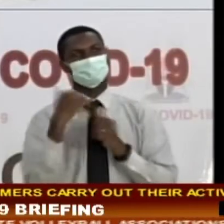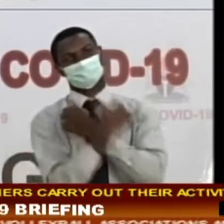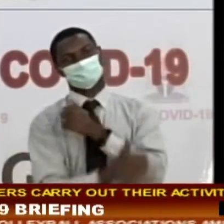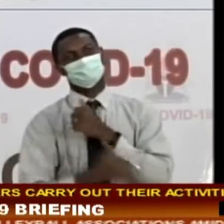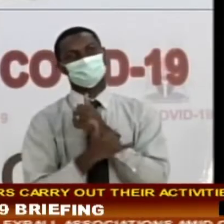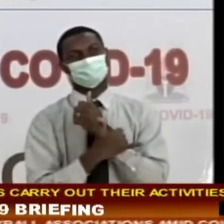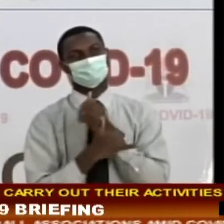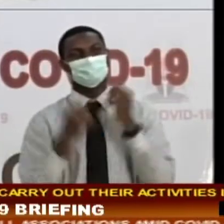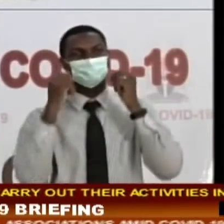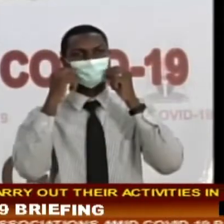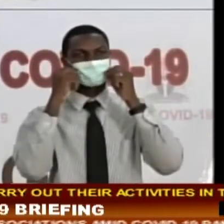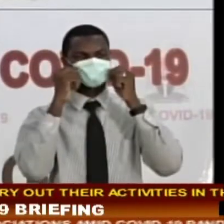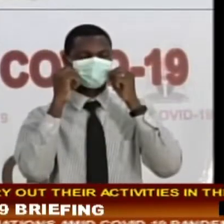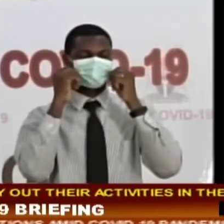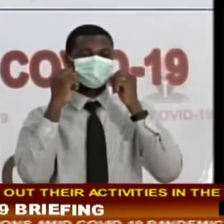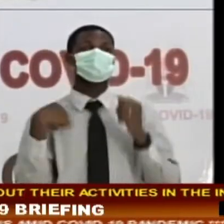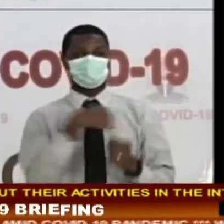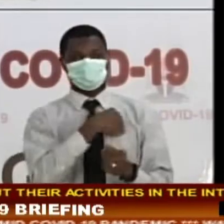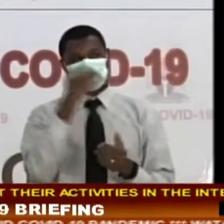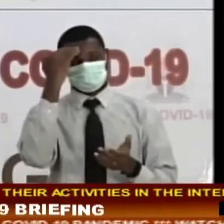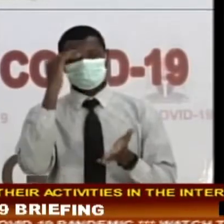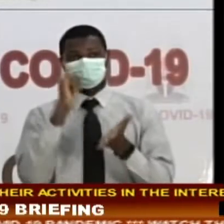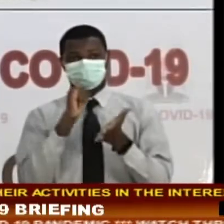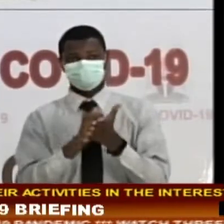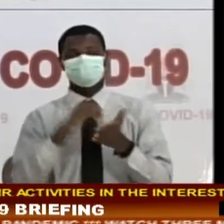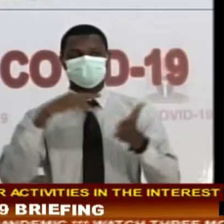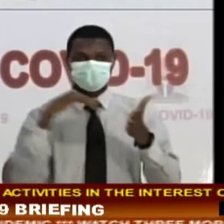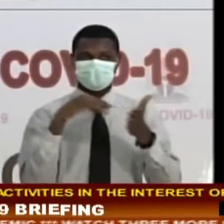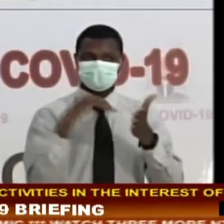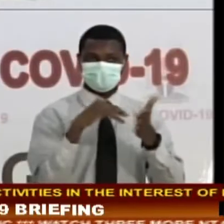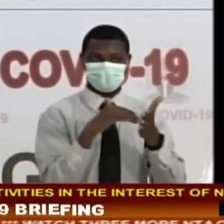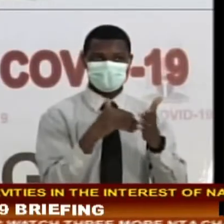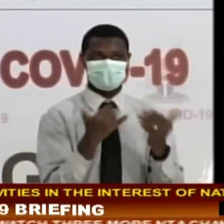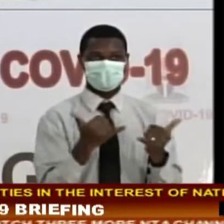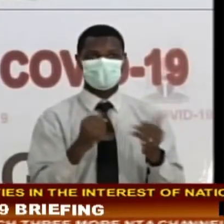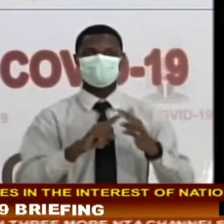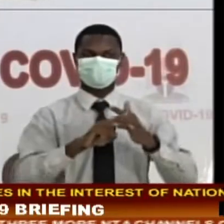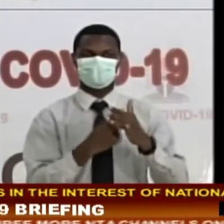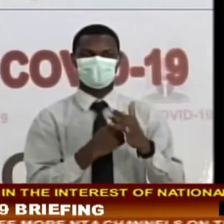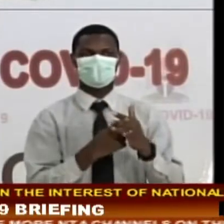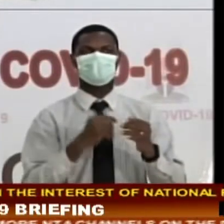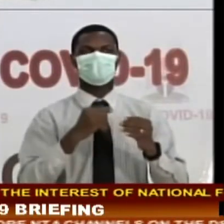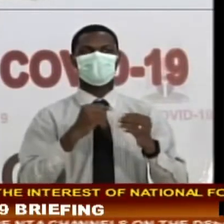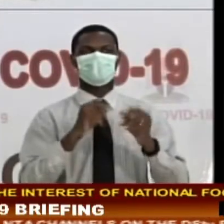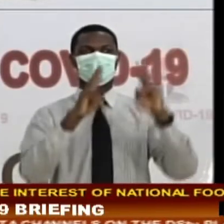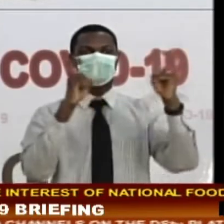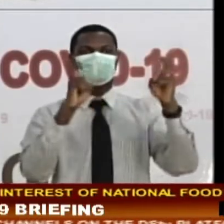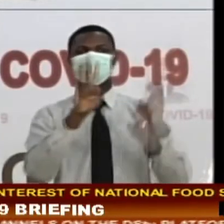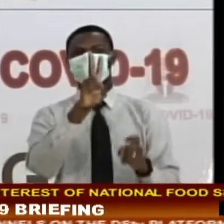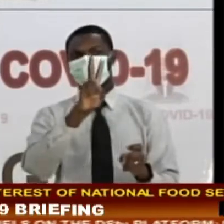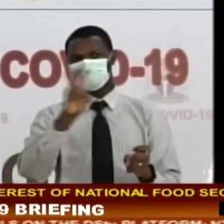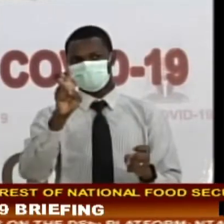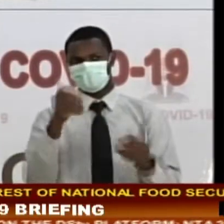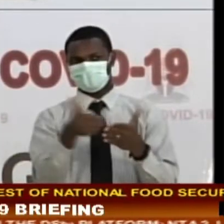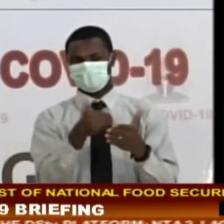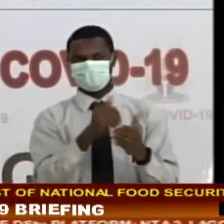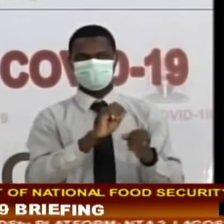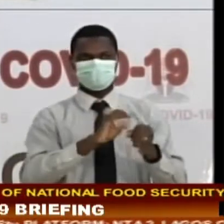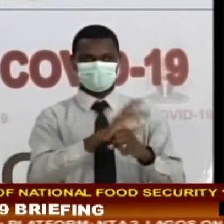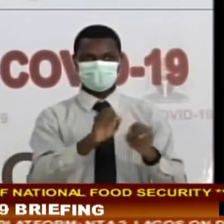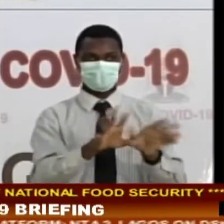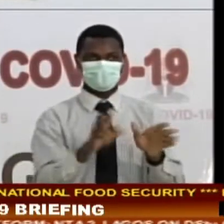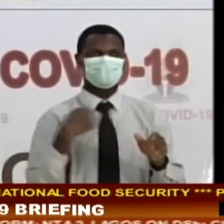more of that we've just started a study called the first few hundred cases and it and a protocol adapted from who's protocol which we will